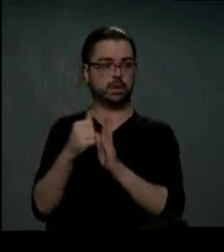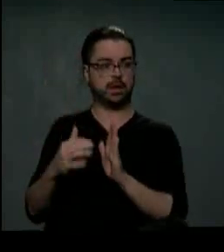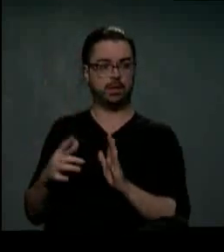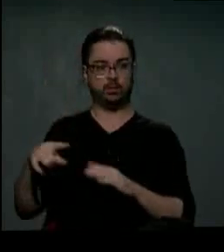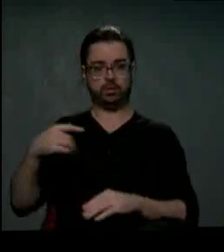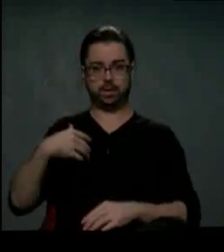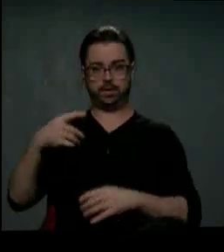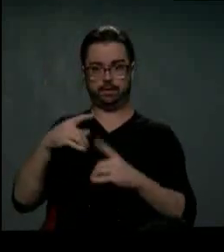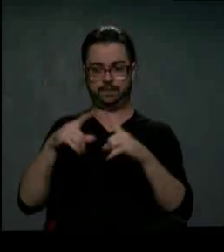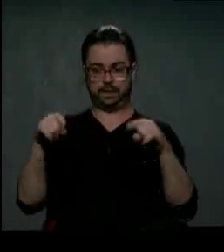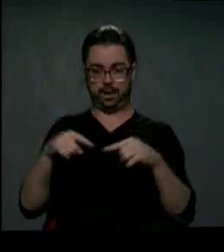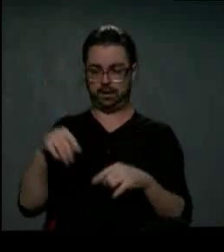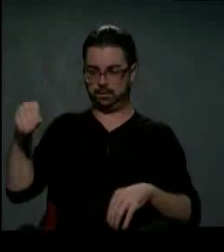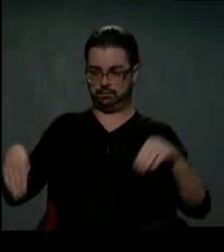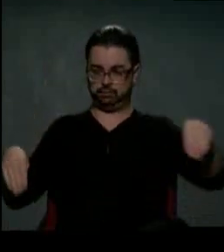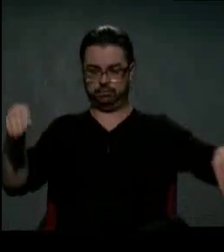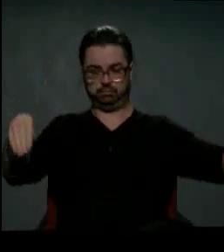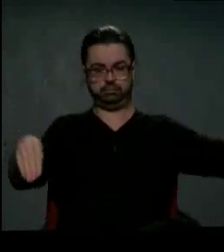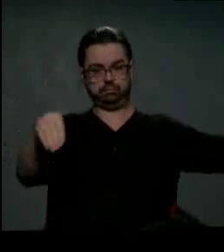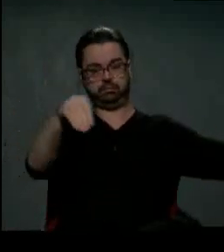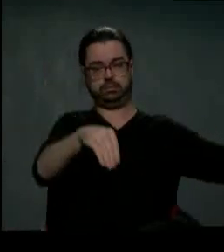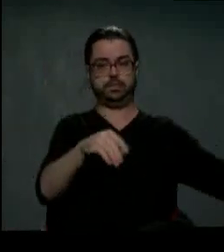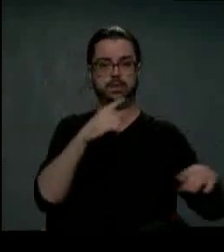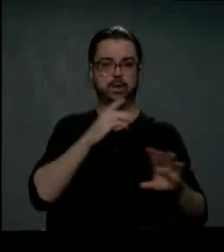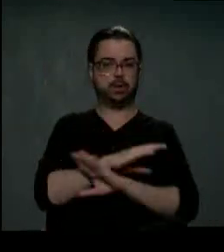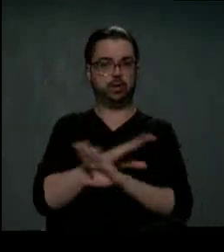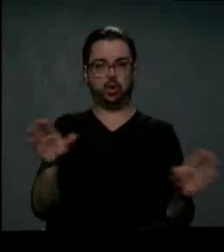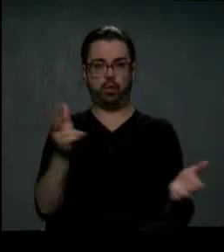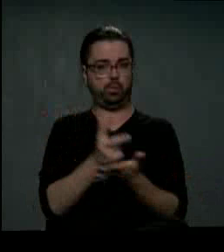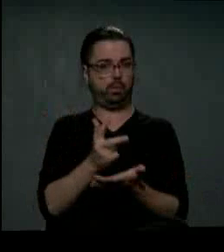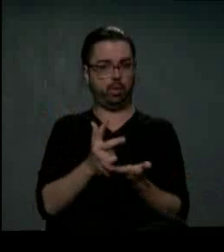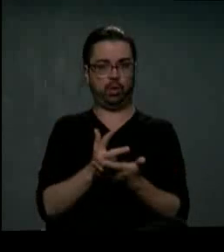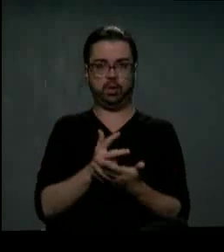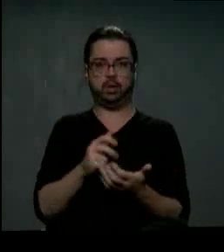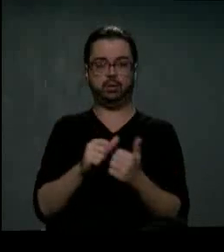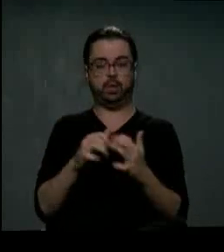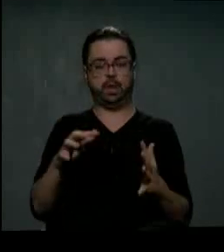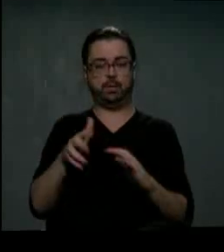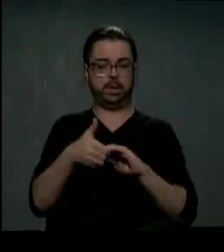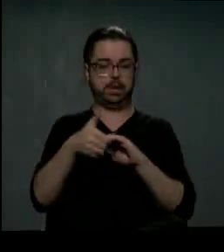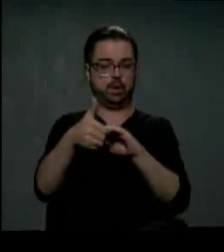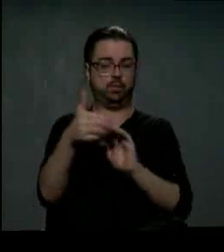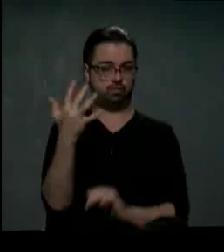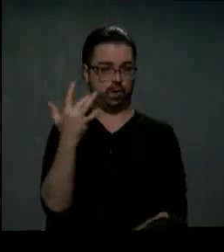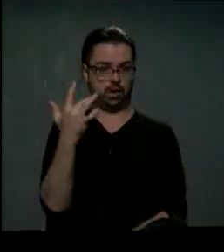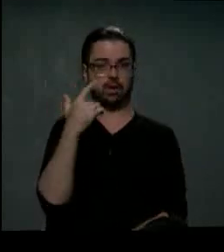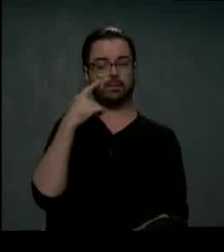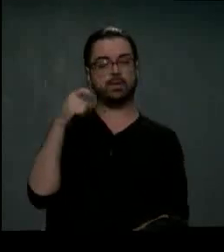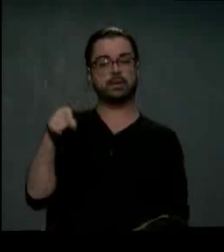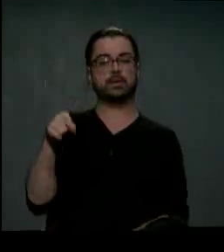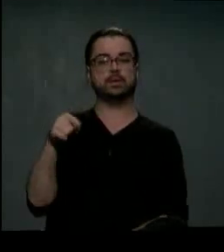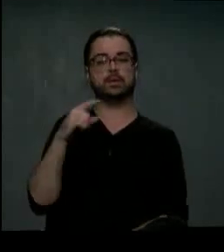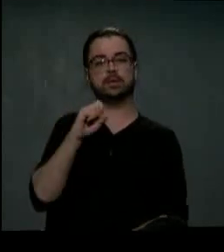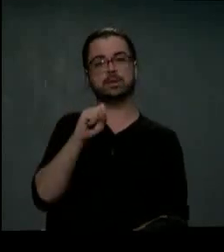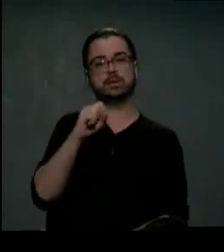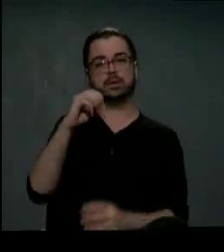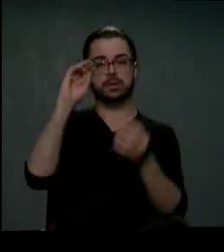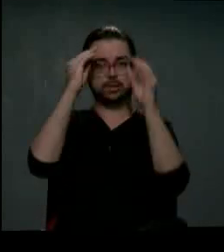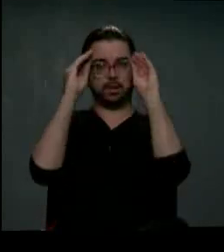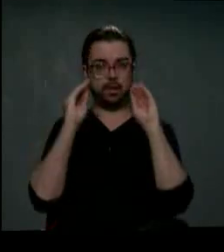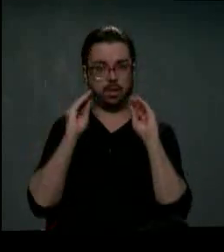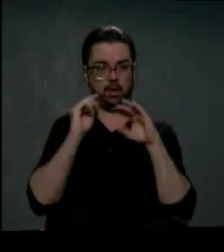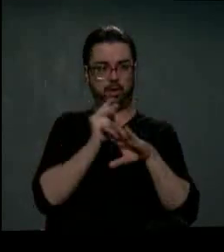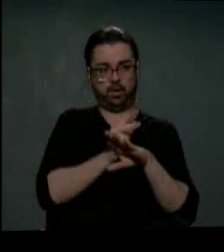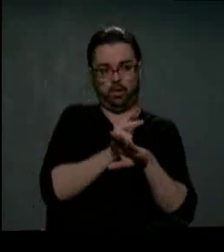that say no parking here without being towed at the owner's expense is because the salon